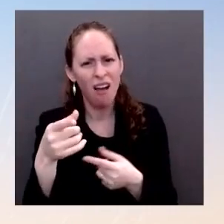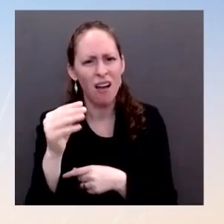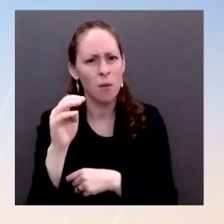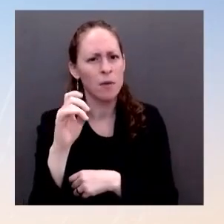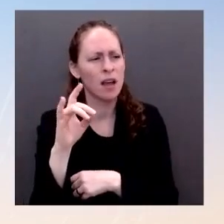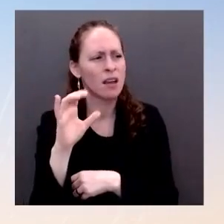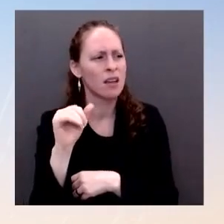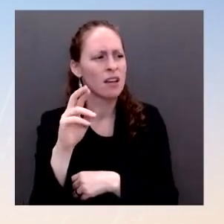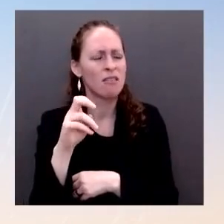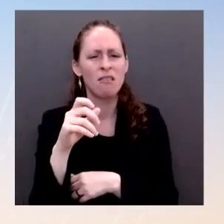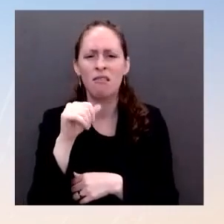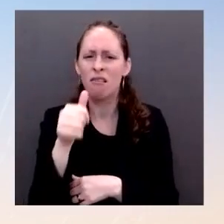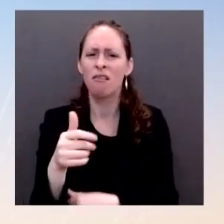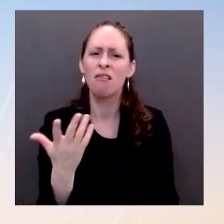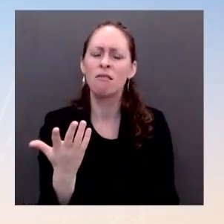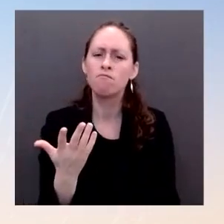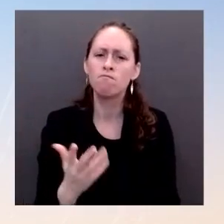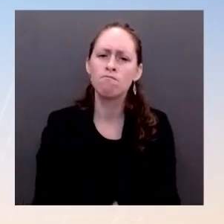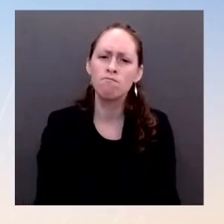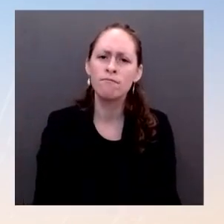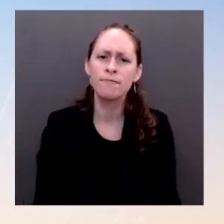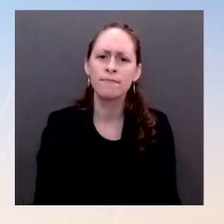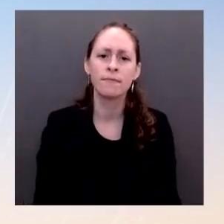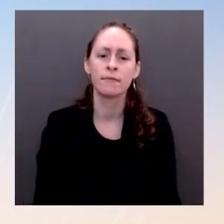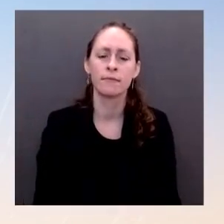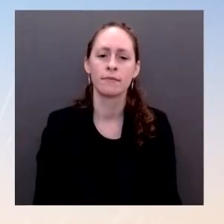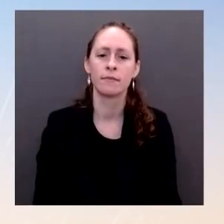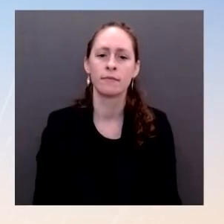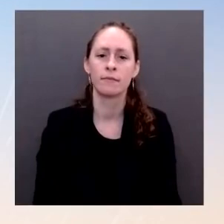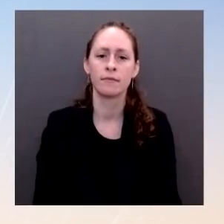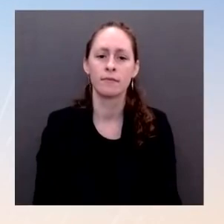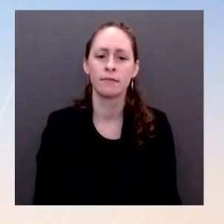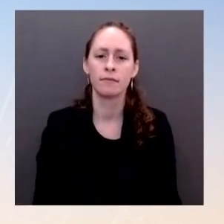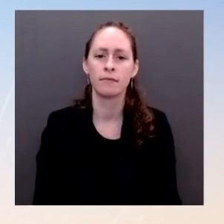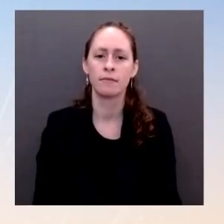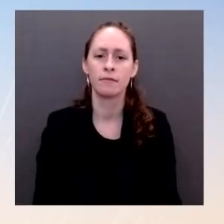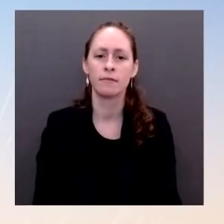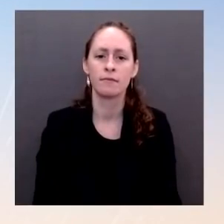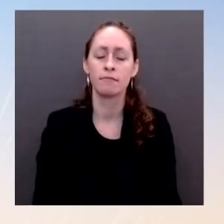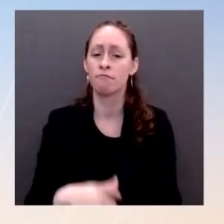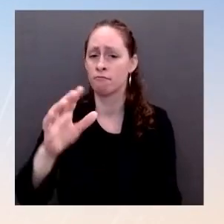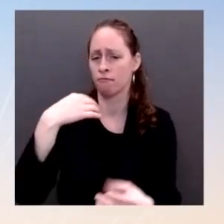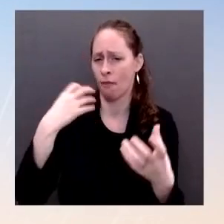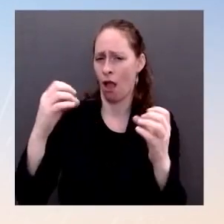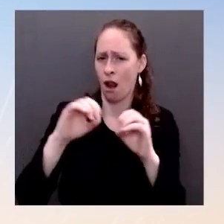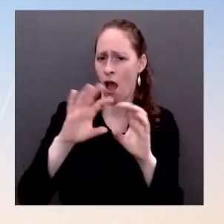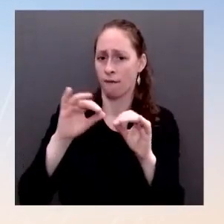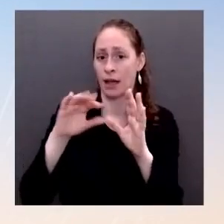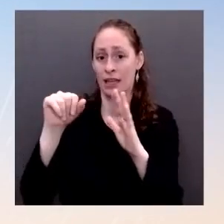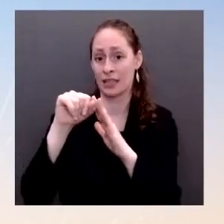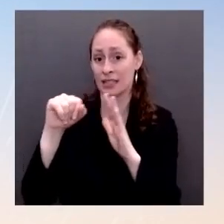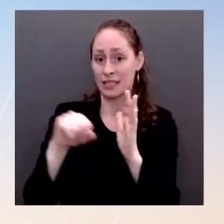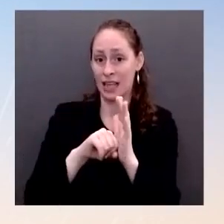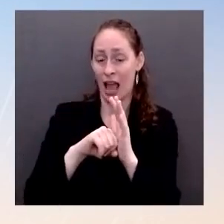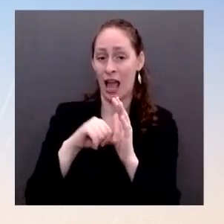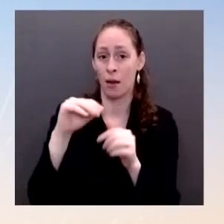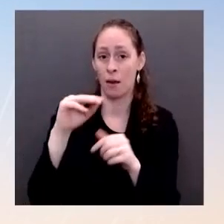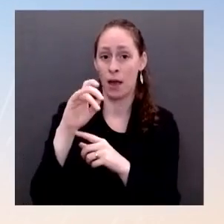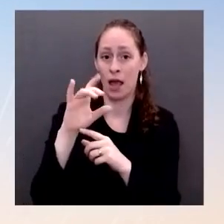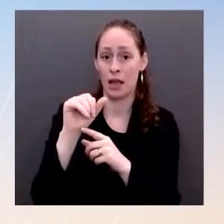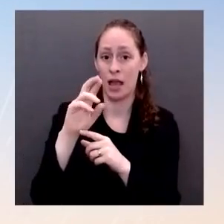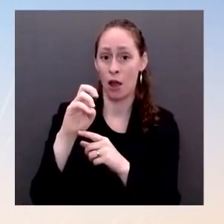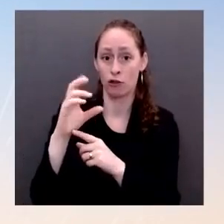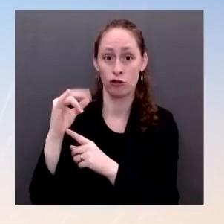to cover at-home COVID tests. CMS has also issued guidance to states to effectuate this requirement under Medicaid